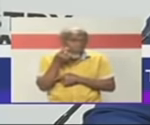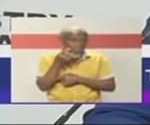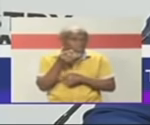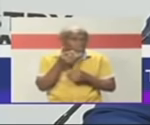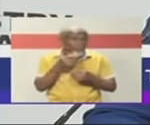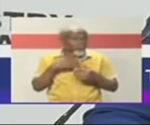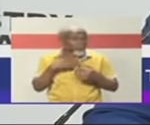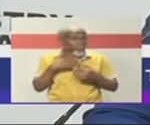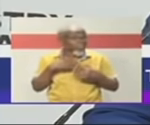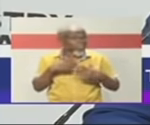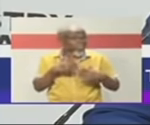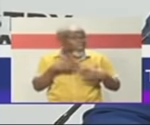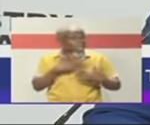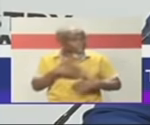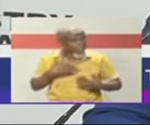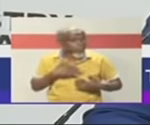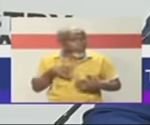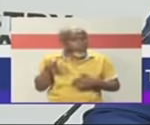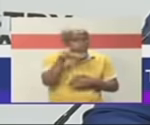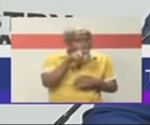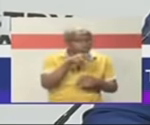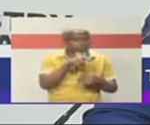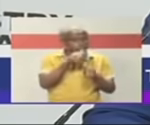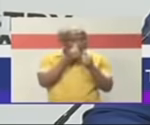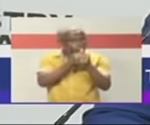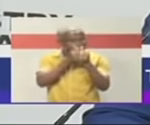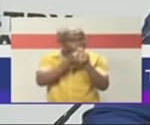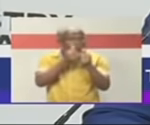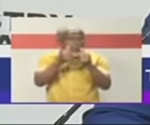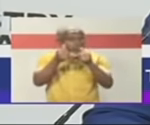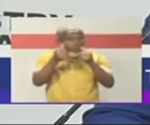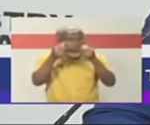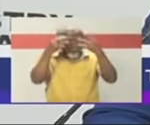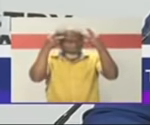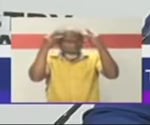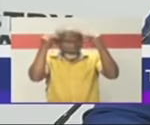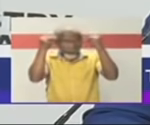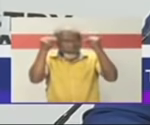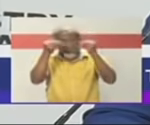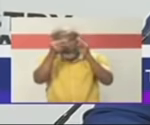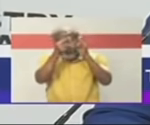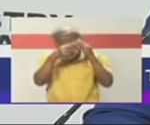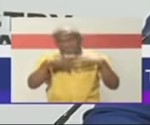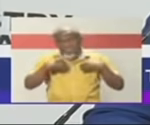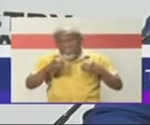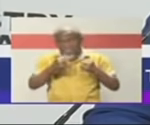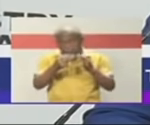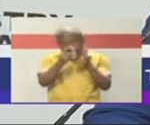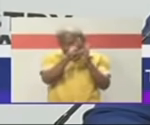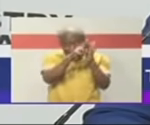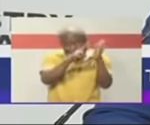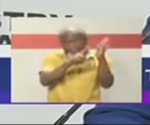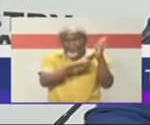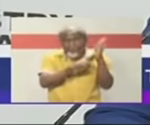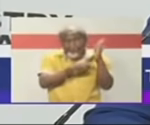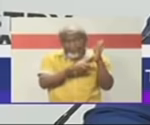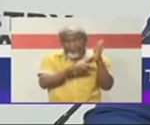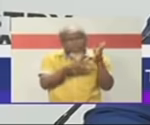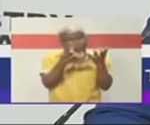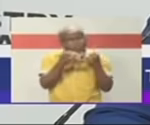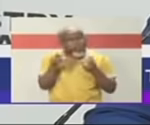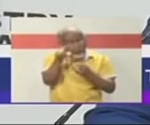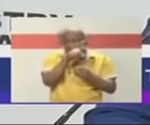regulations and the 3 Ws. And as the Honourable Minister indicated, We would like you to please continue